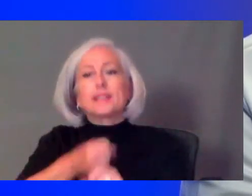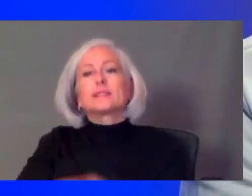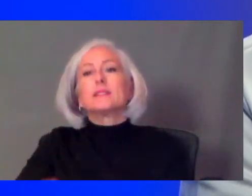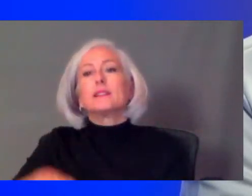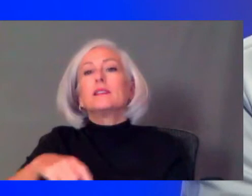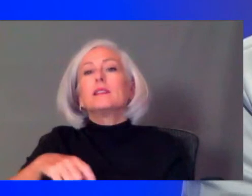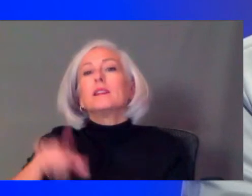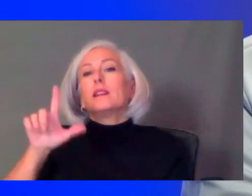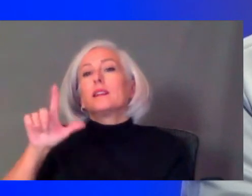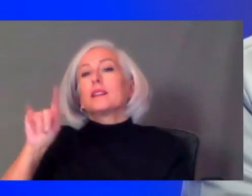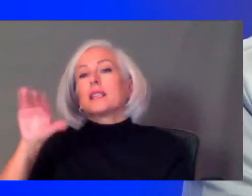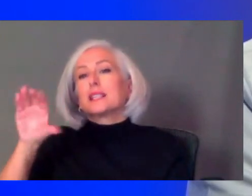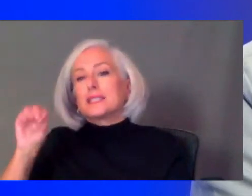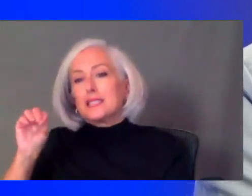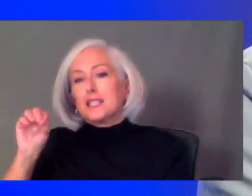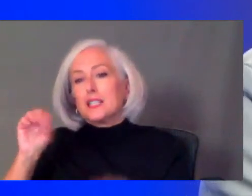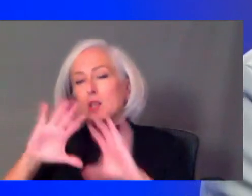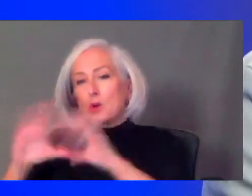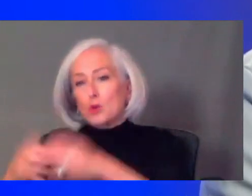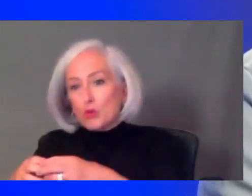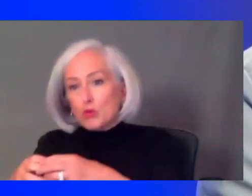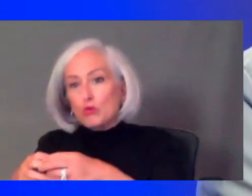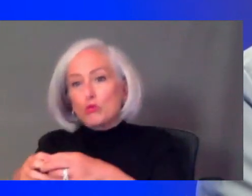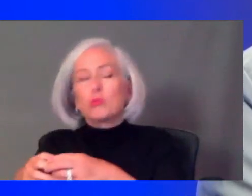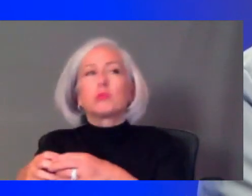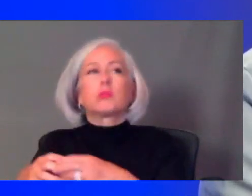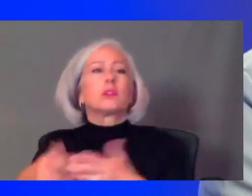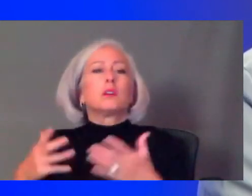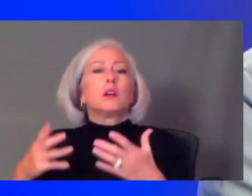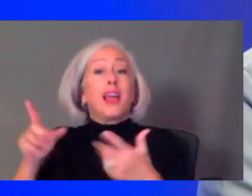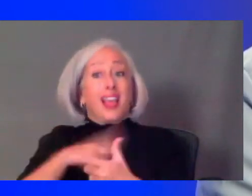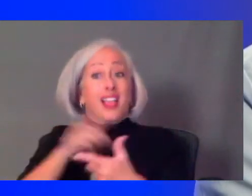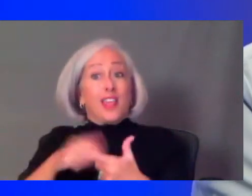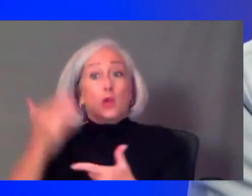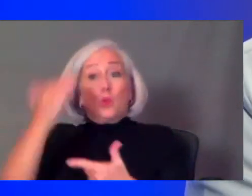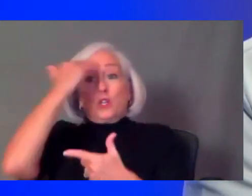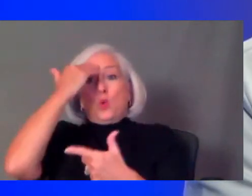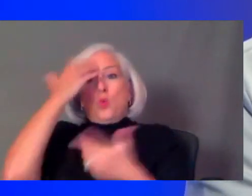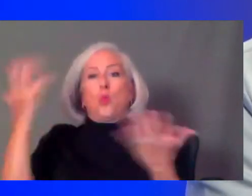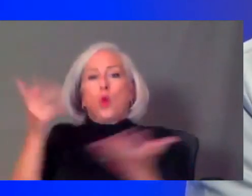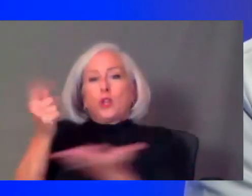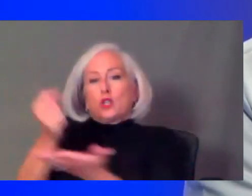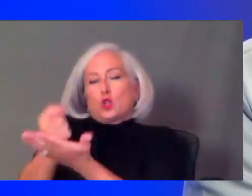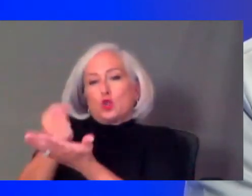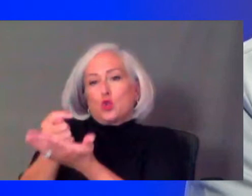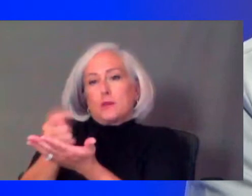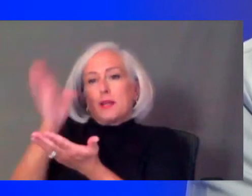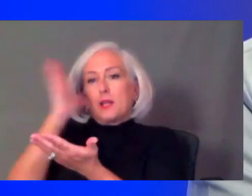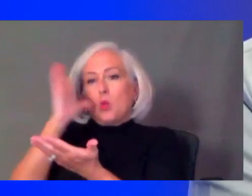from COVID, reach out. We'll be happy to get you to participate in the Recover trial.